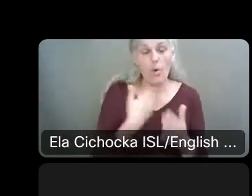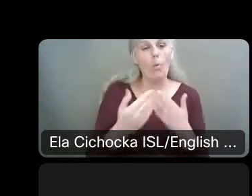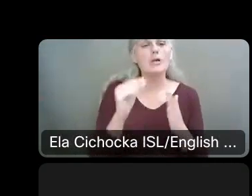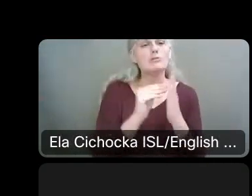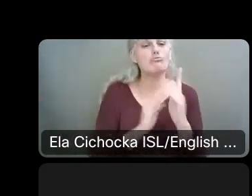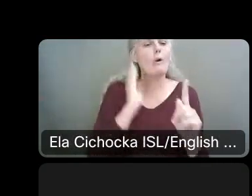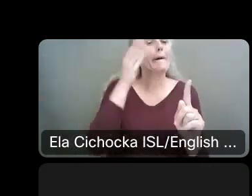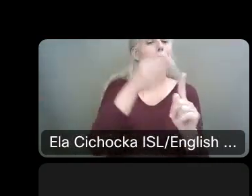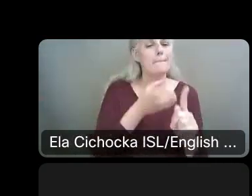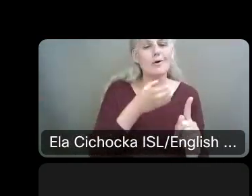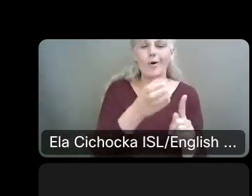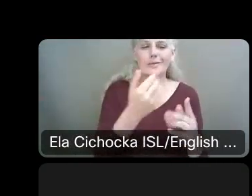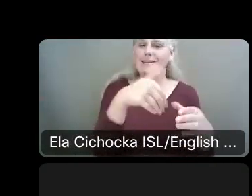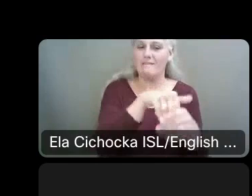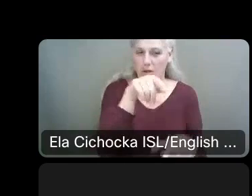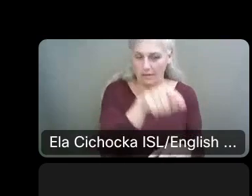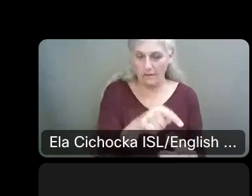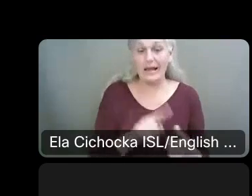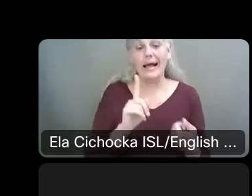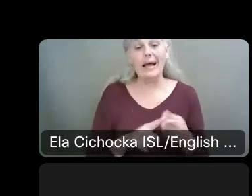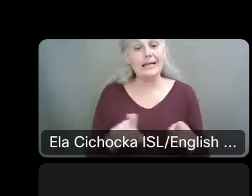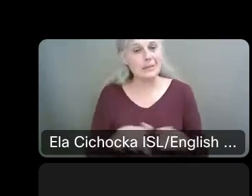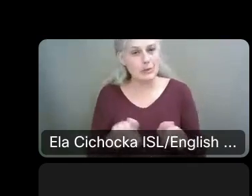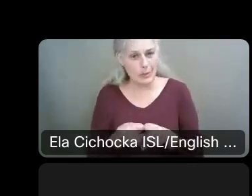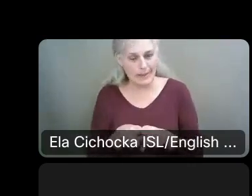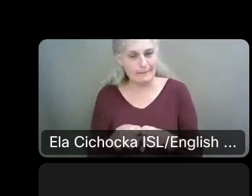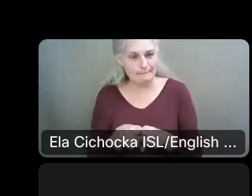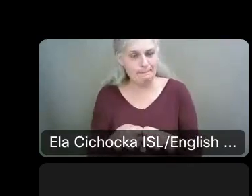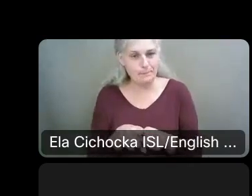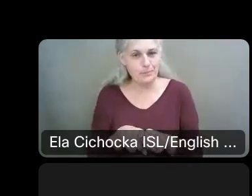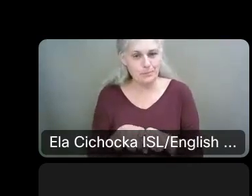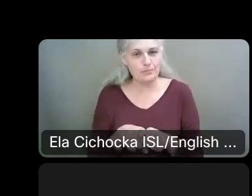program addresses. And also